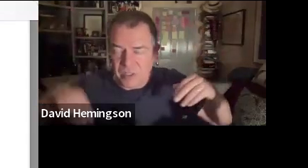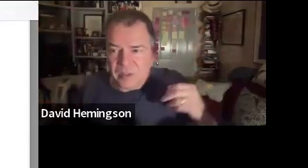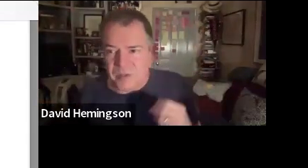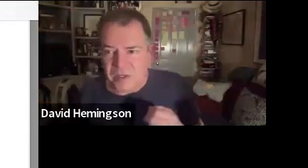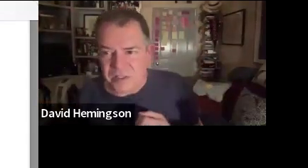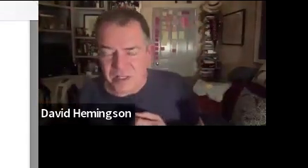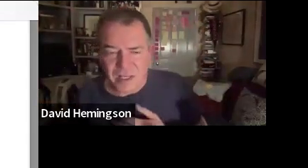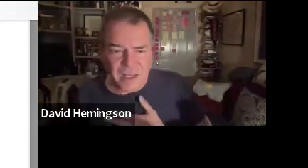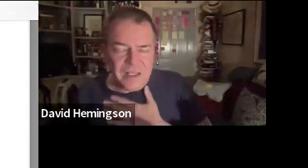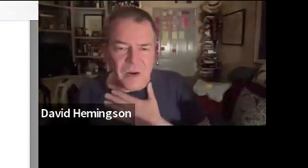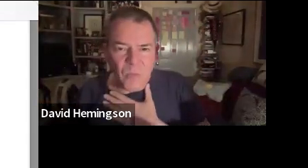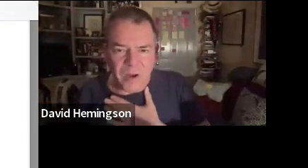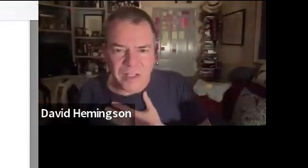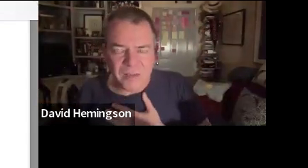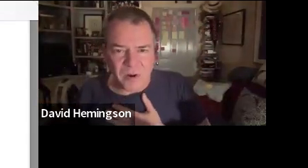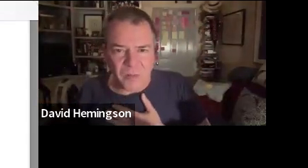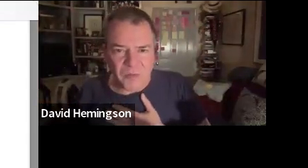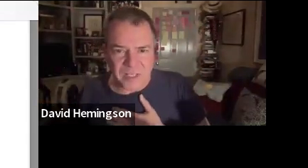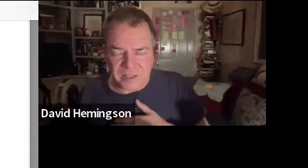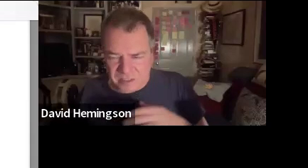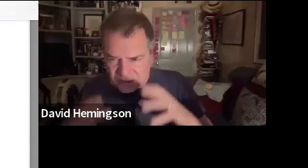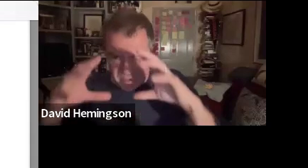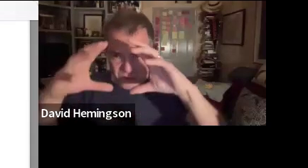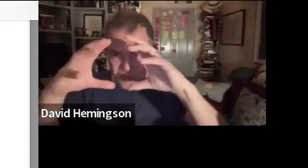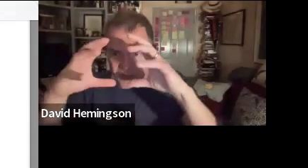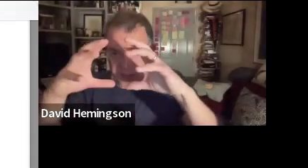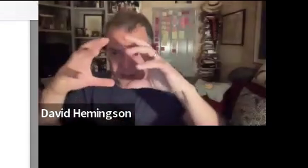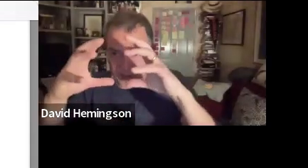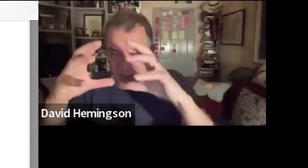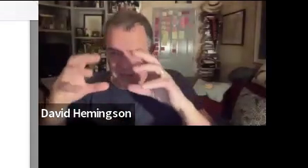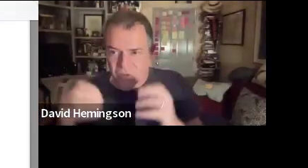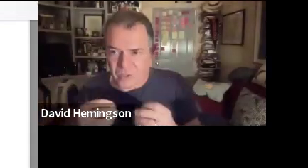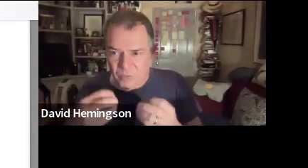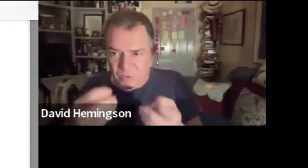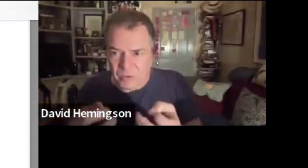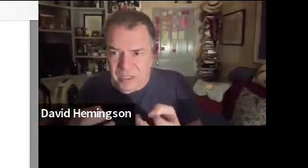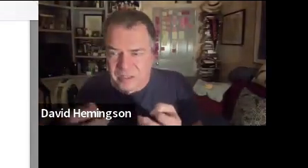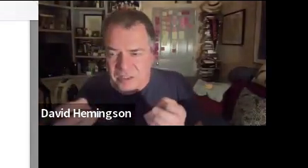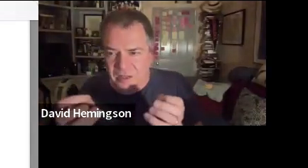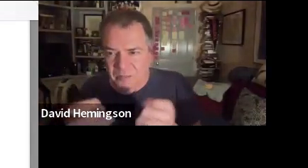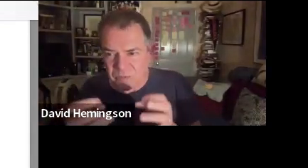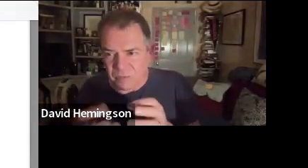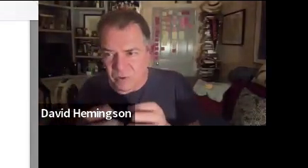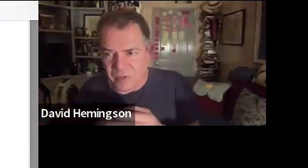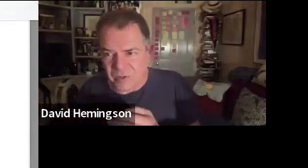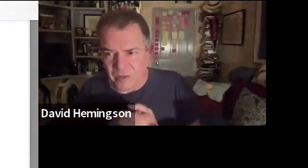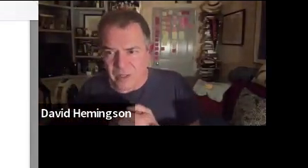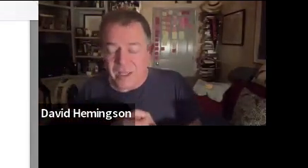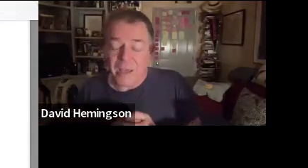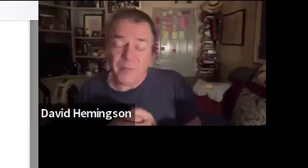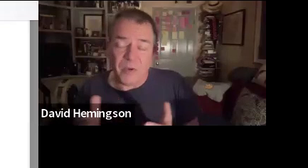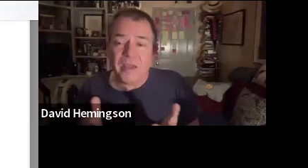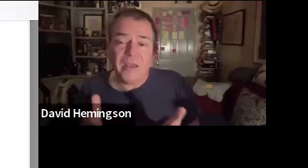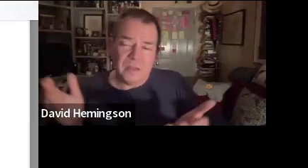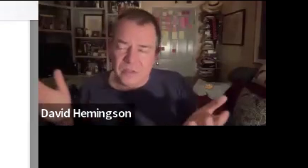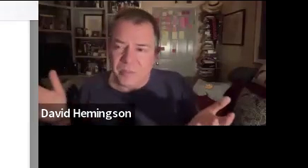explosion, because, I wanted it to be almost like this hermetically sealed thing, like the snow globe, where we're looking into this kind of beautiful moment,